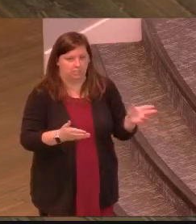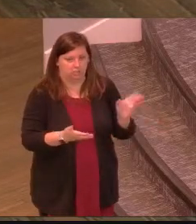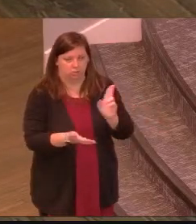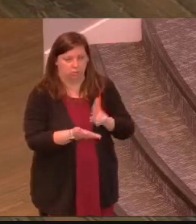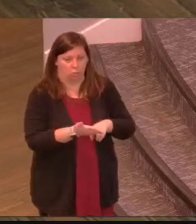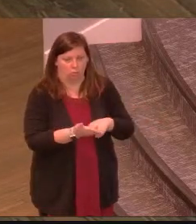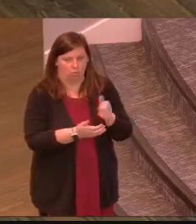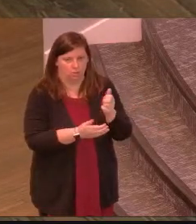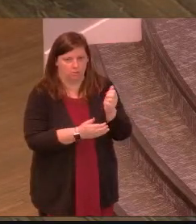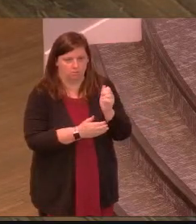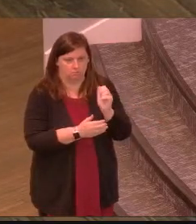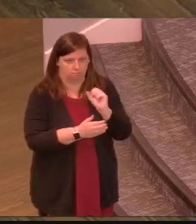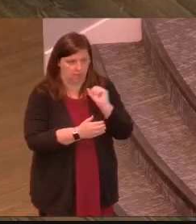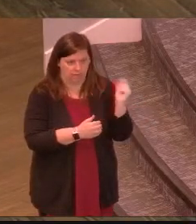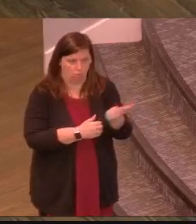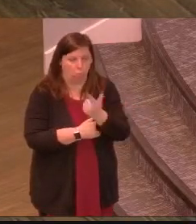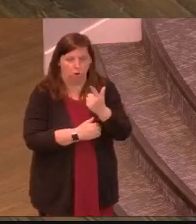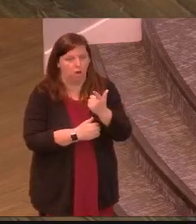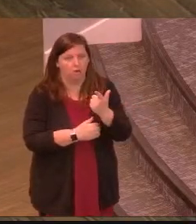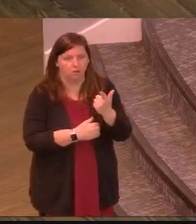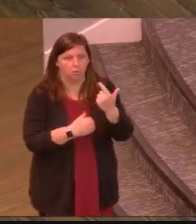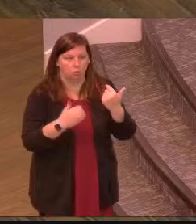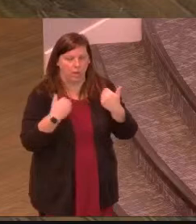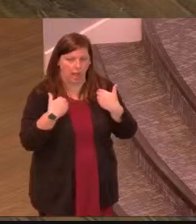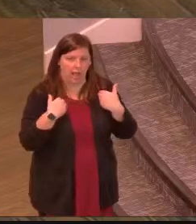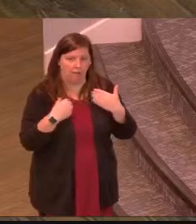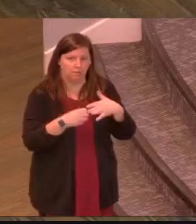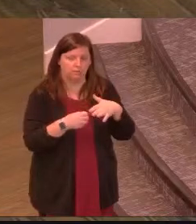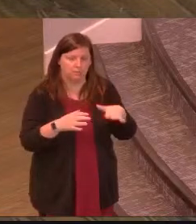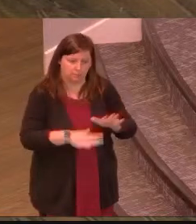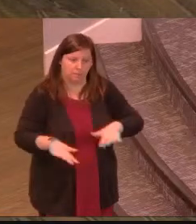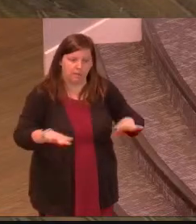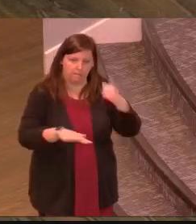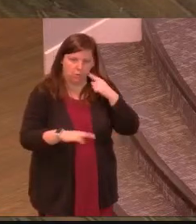can expect to see that move to green in the next year.